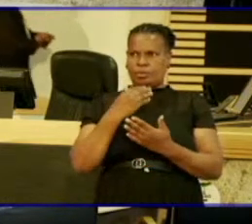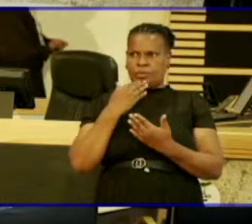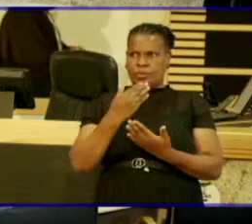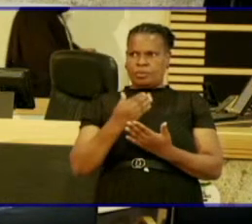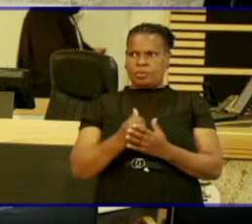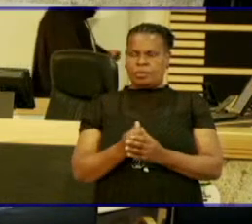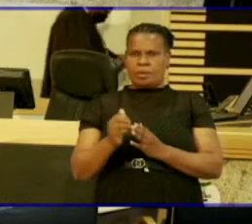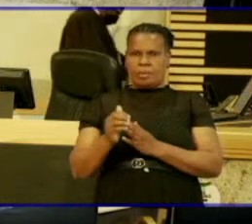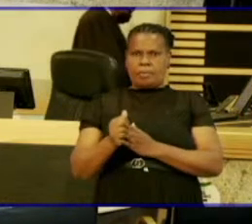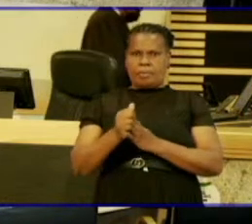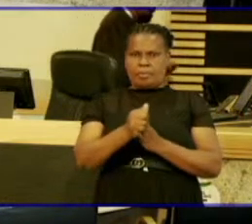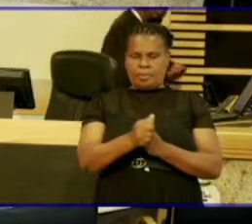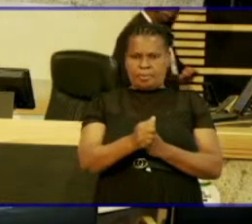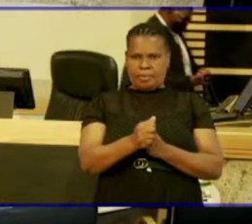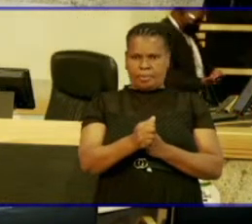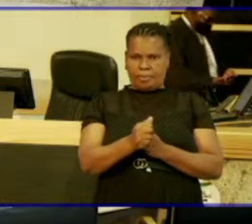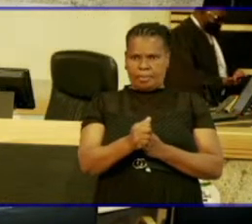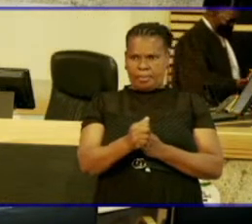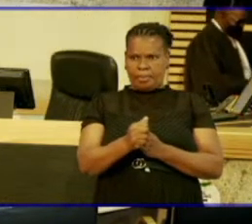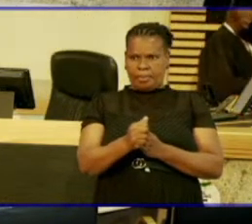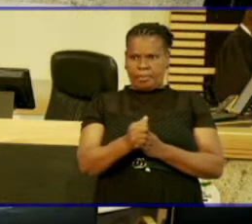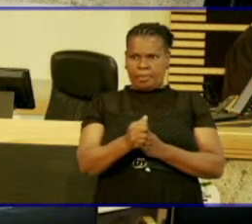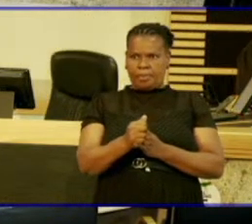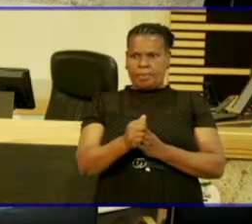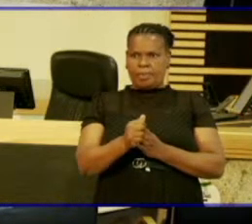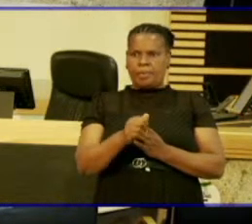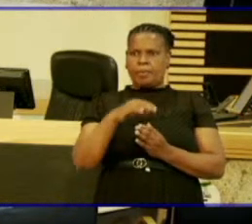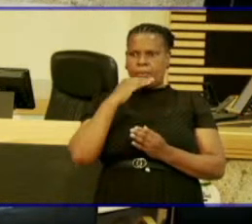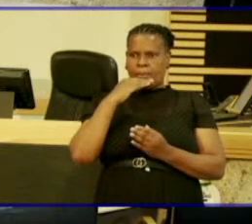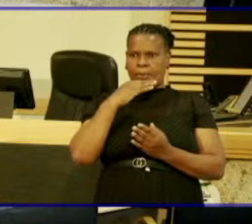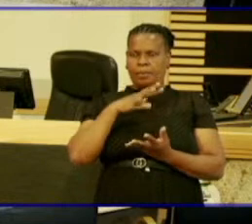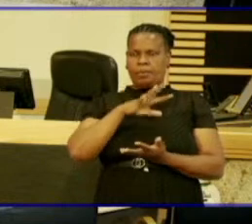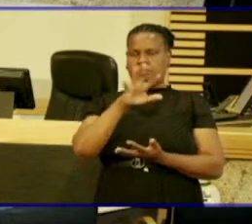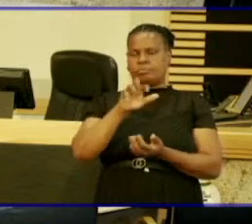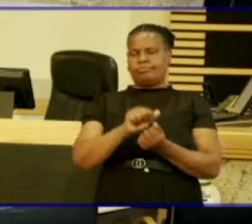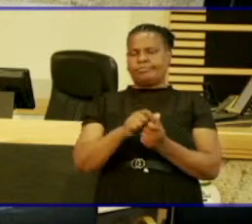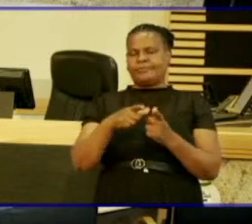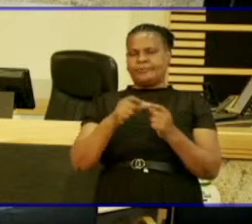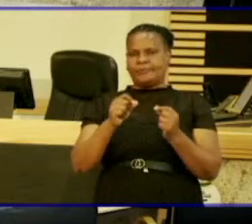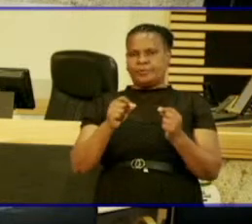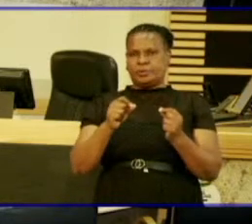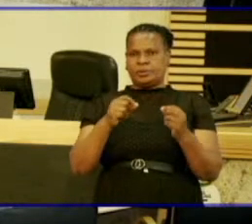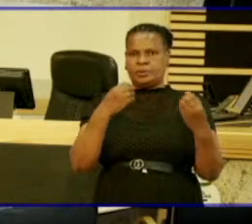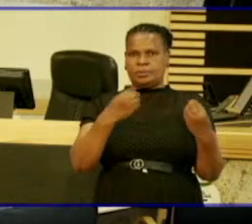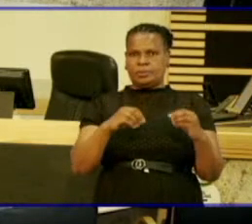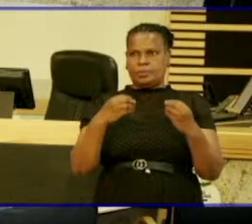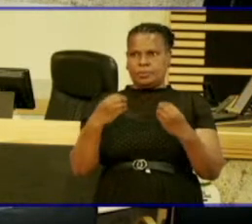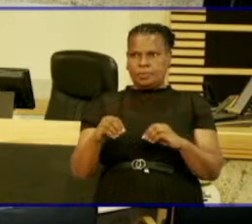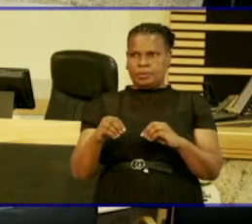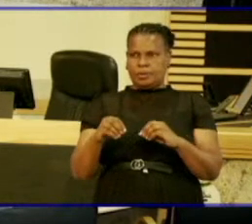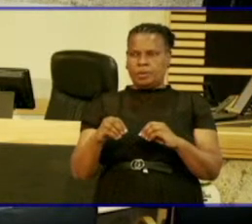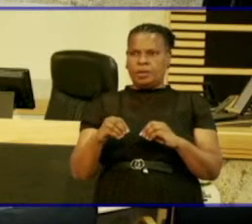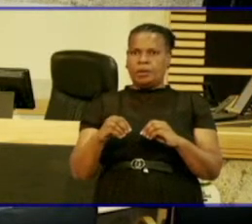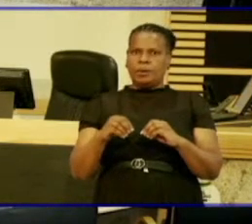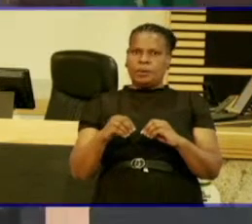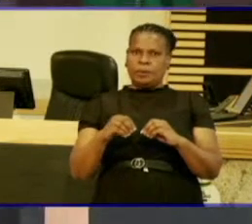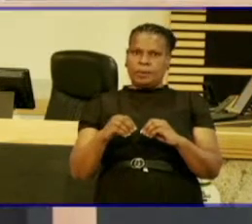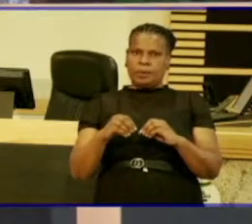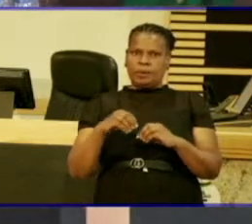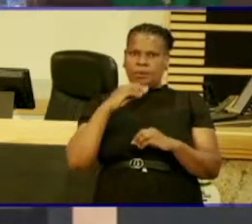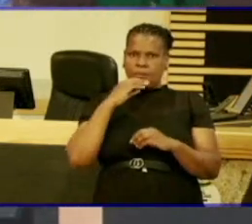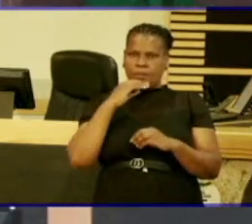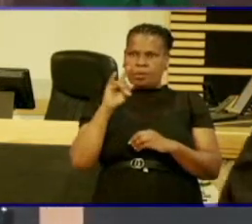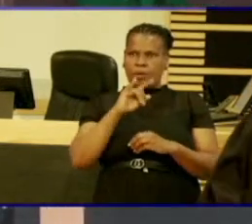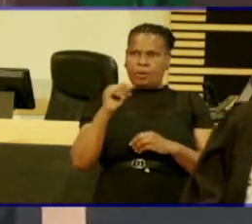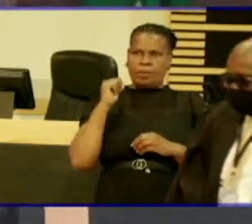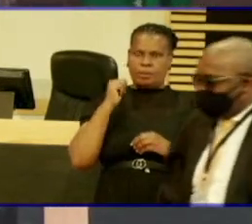Honorable members, this concludes the business for the day, and the House will adjourn until 2:15